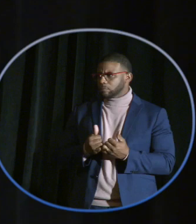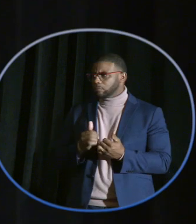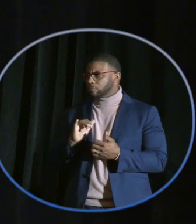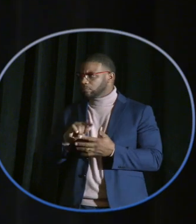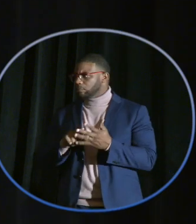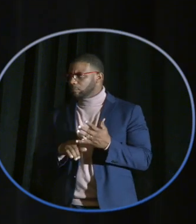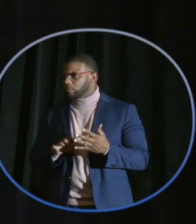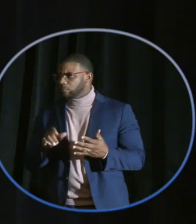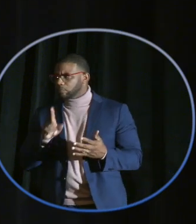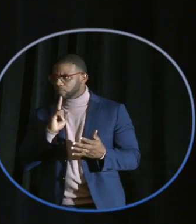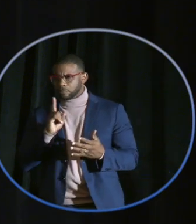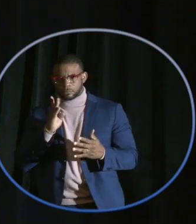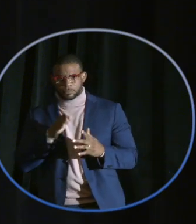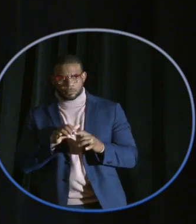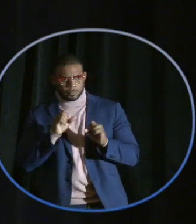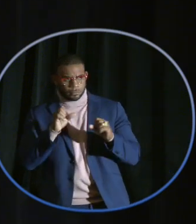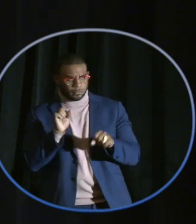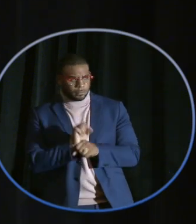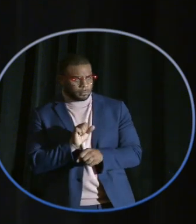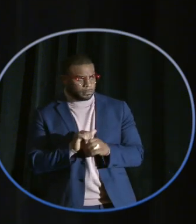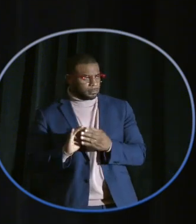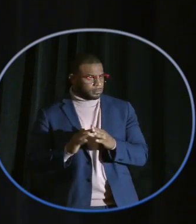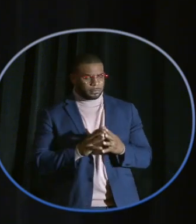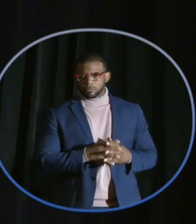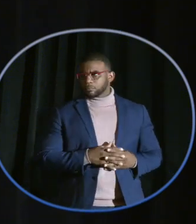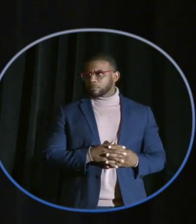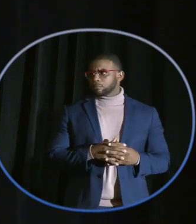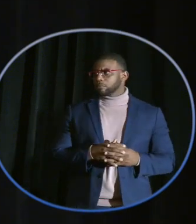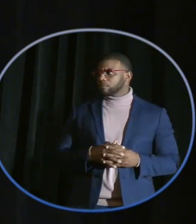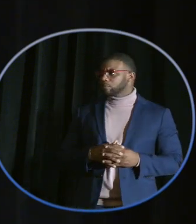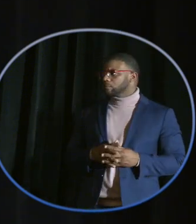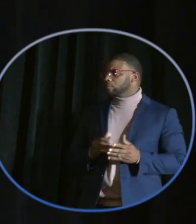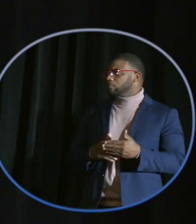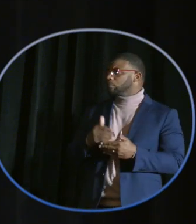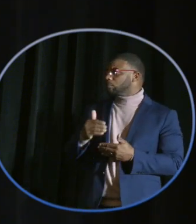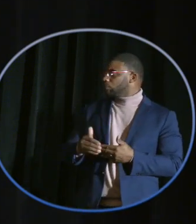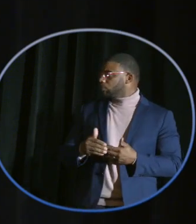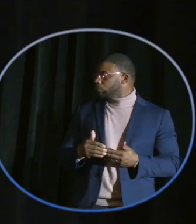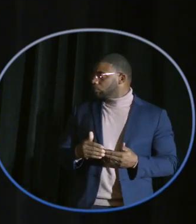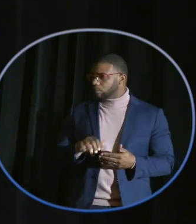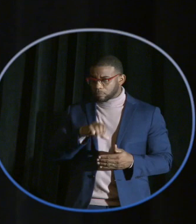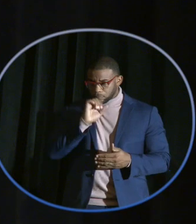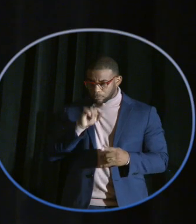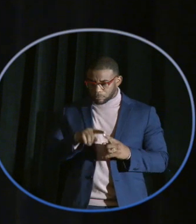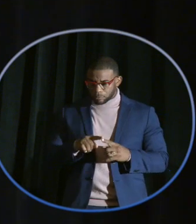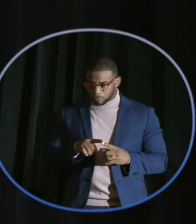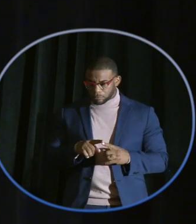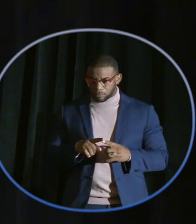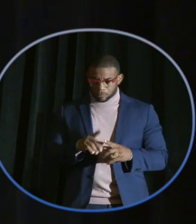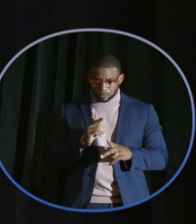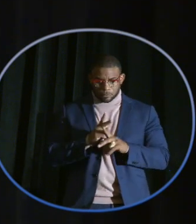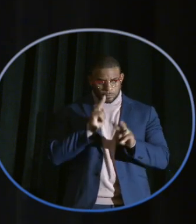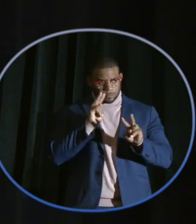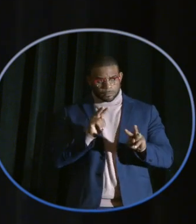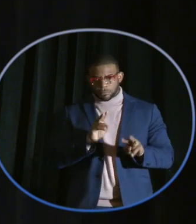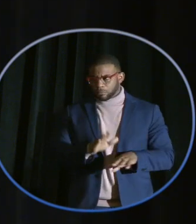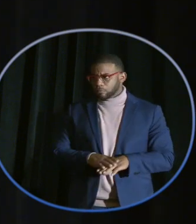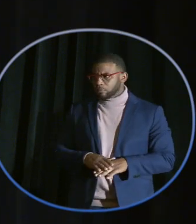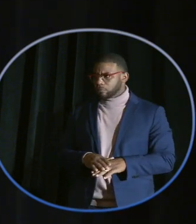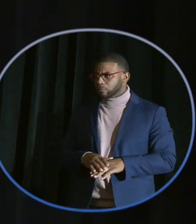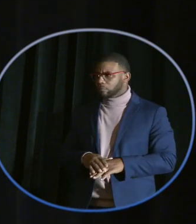on them. They are doing some amazing work in the community. The next folks that we would love to keep our eyes